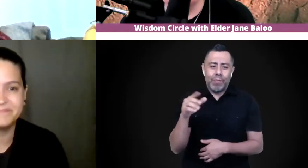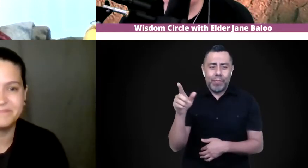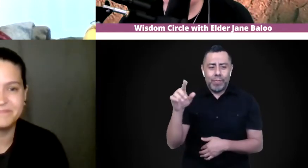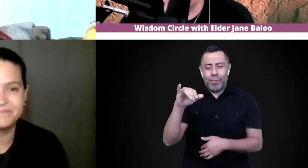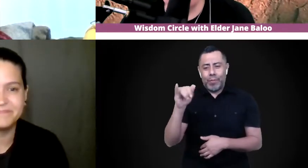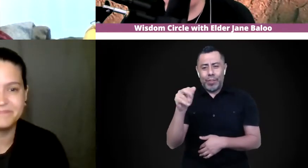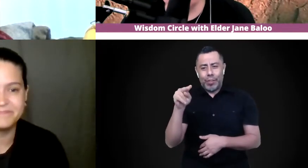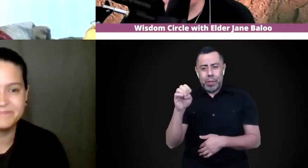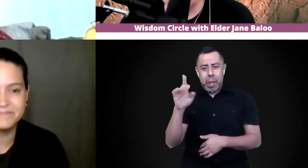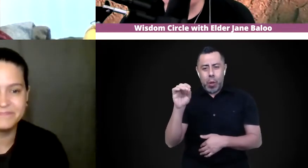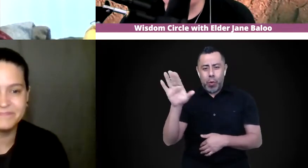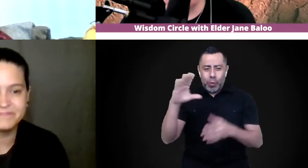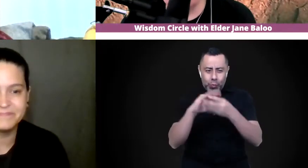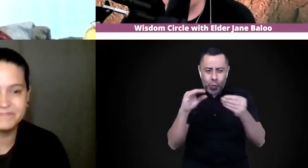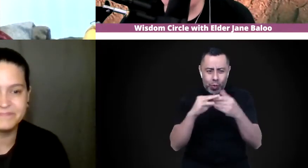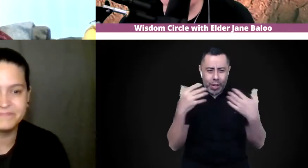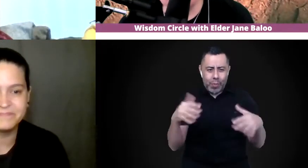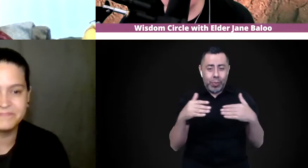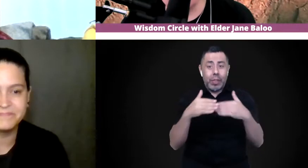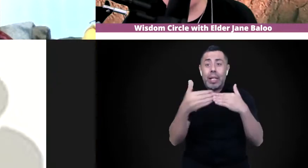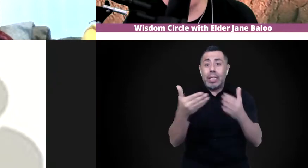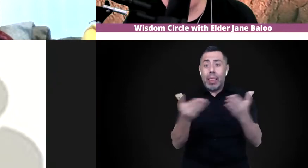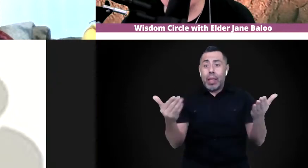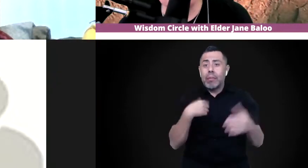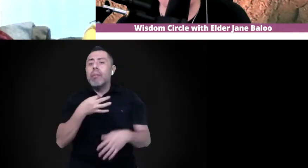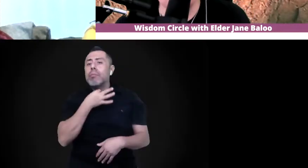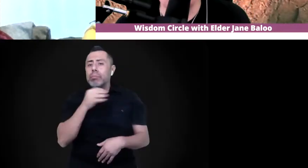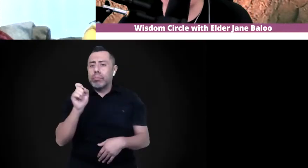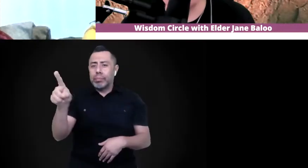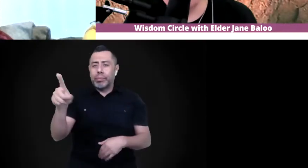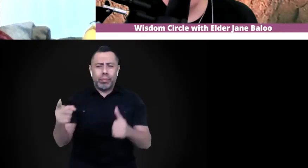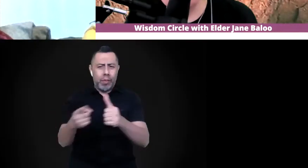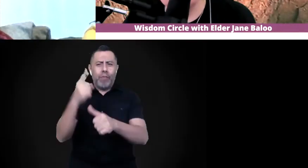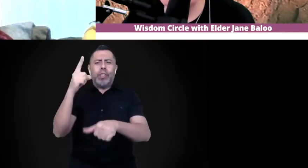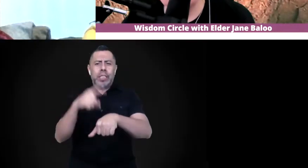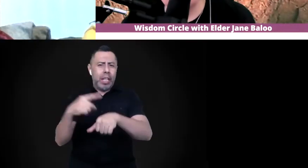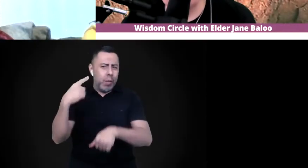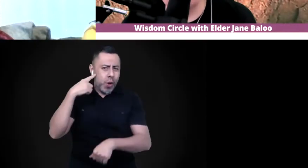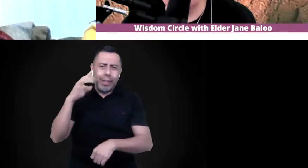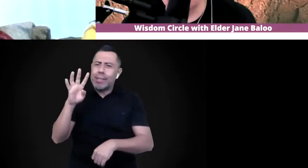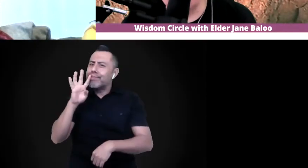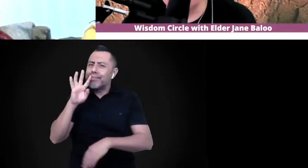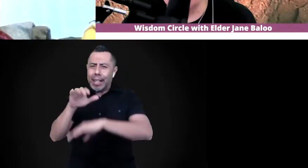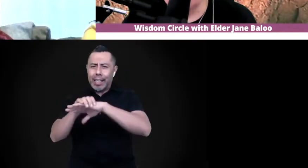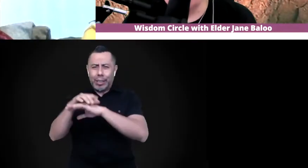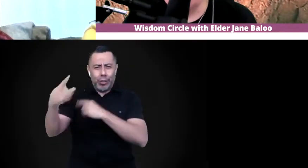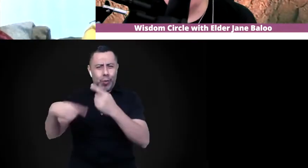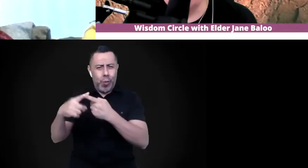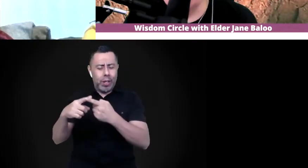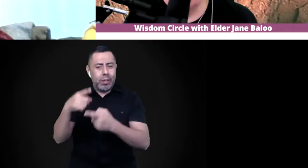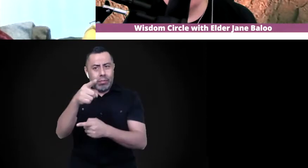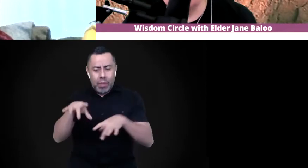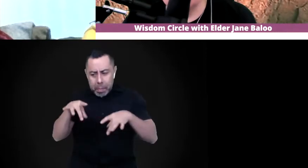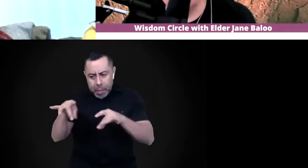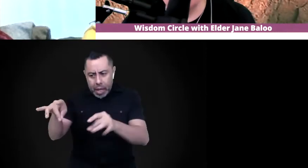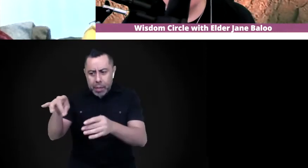you first hear the English language, and how did you acquire it? How did you learn the English. And do you use